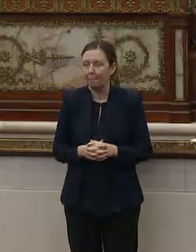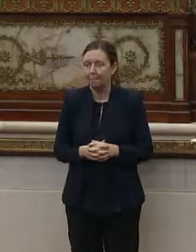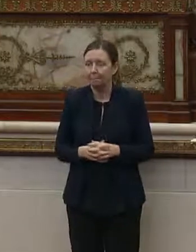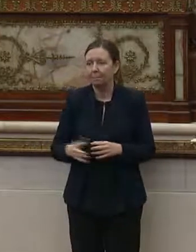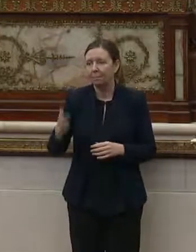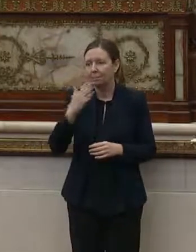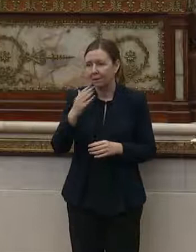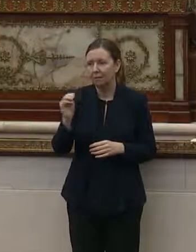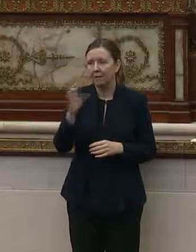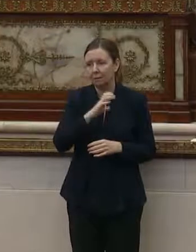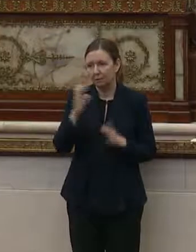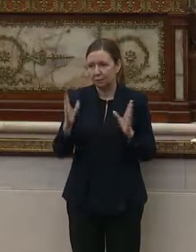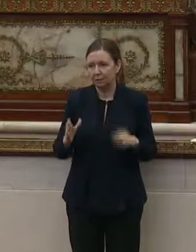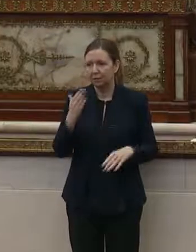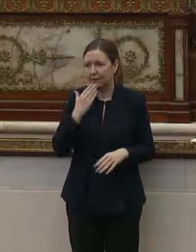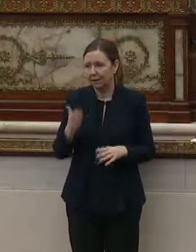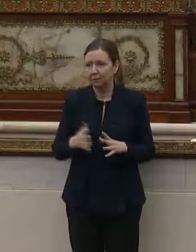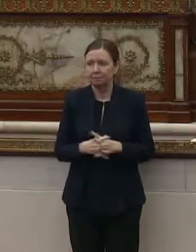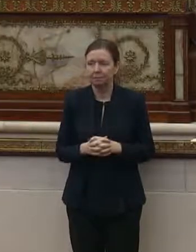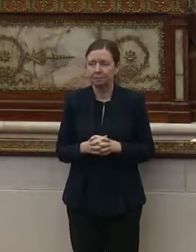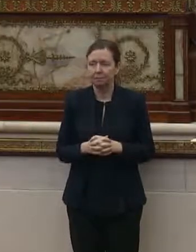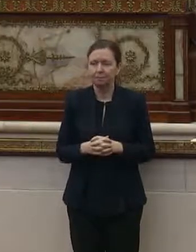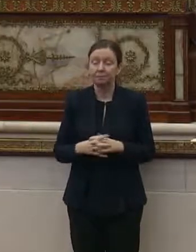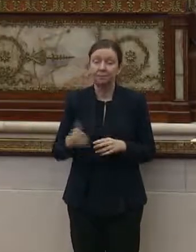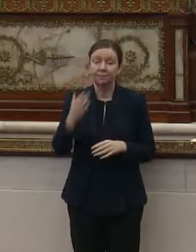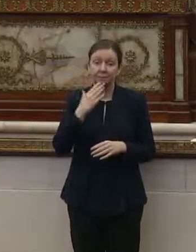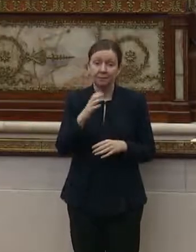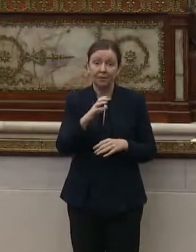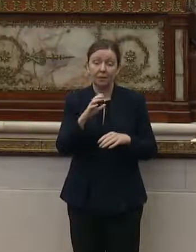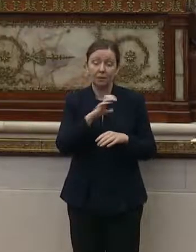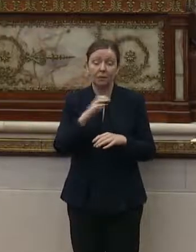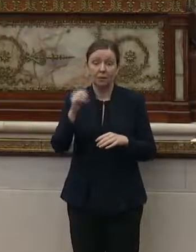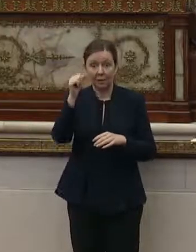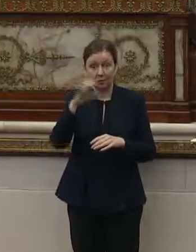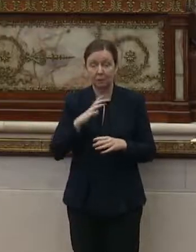Thank you, Mr. Commissioner. Thank you, Councilman.